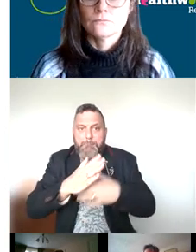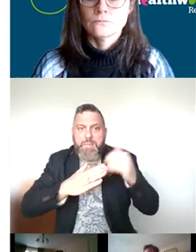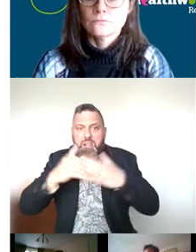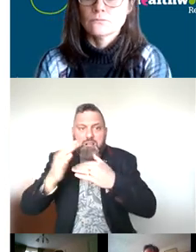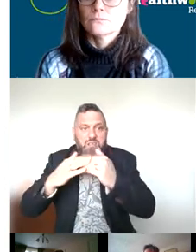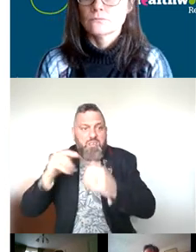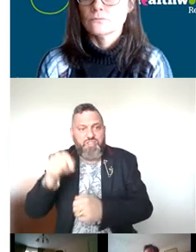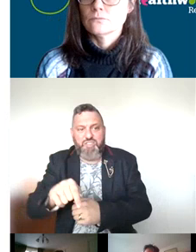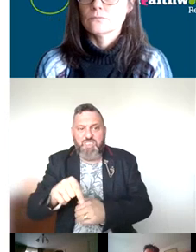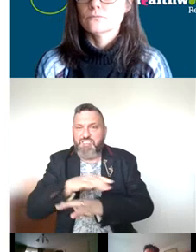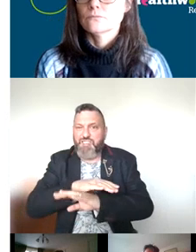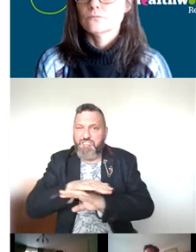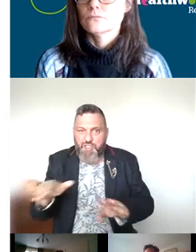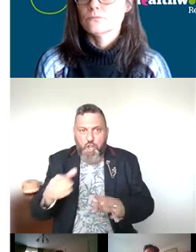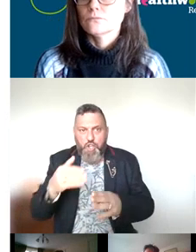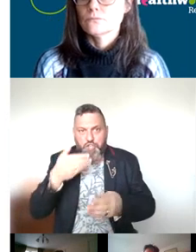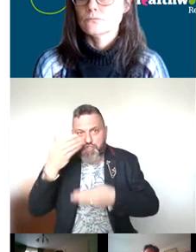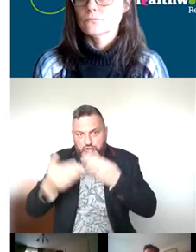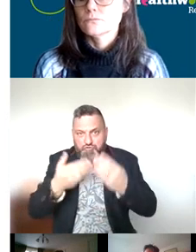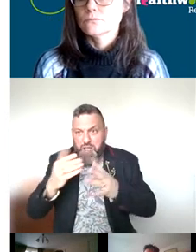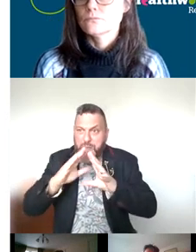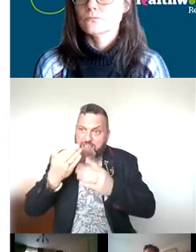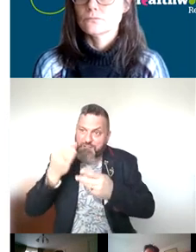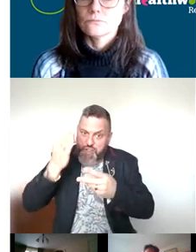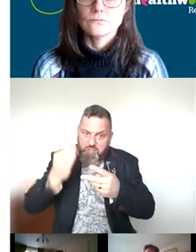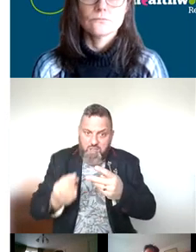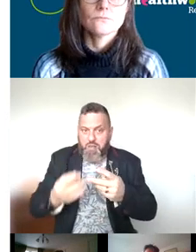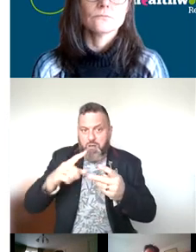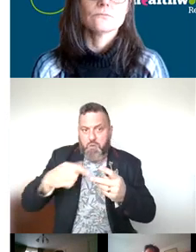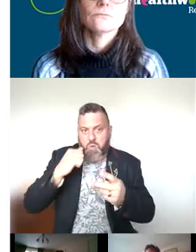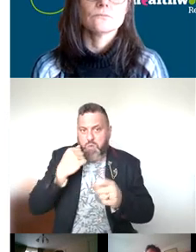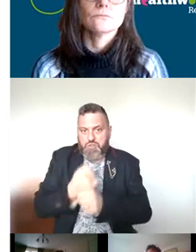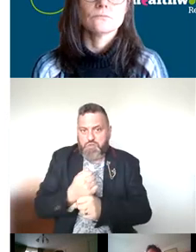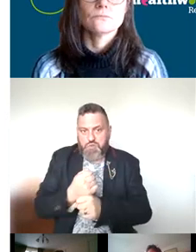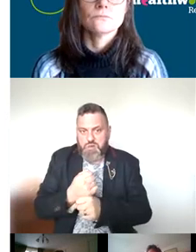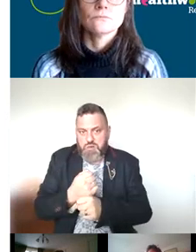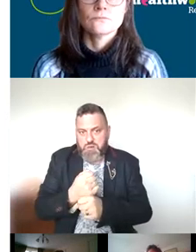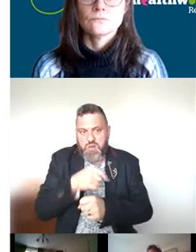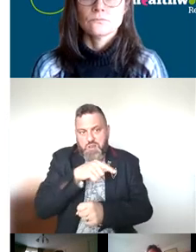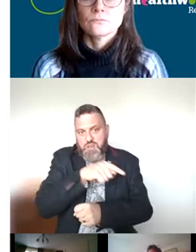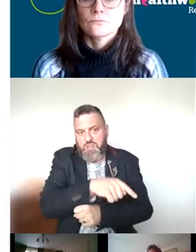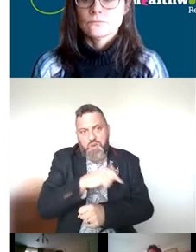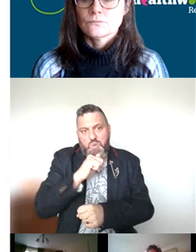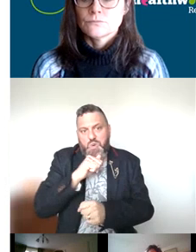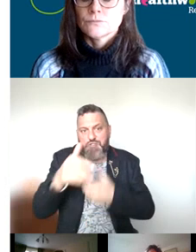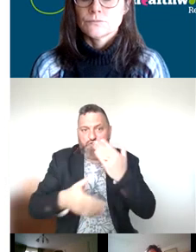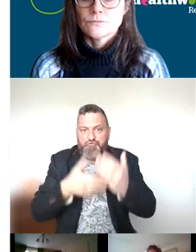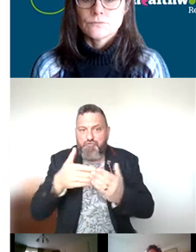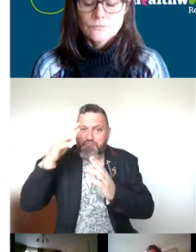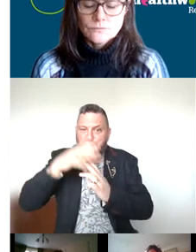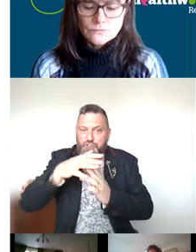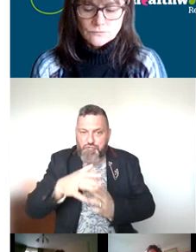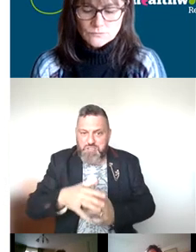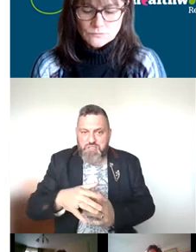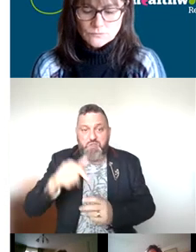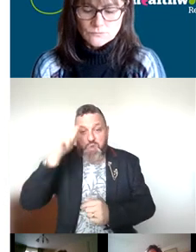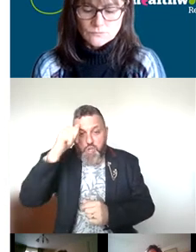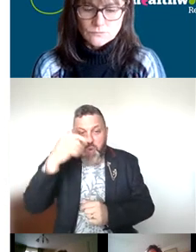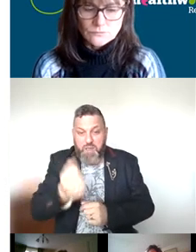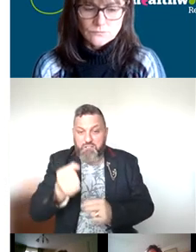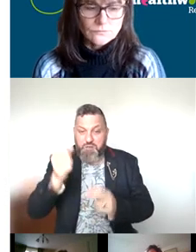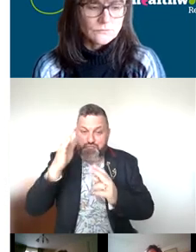not meant to be describing absolutely everything that we will do. It's describing a number of priorities where we know those are a priority in